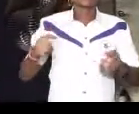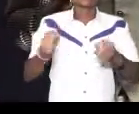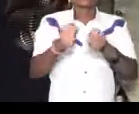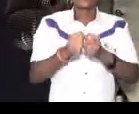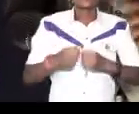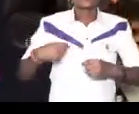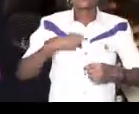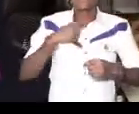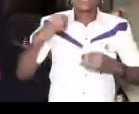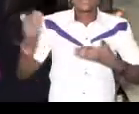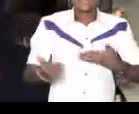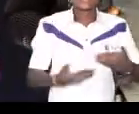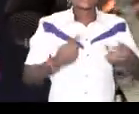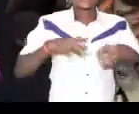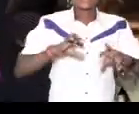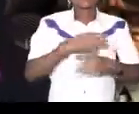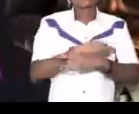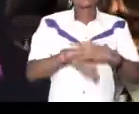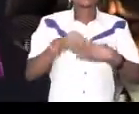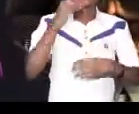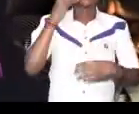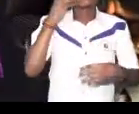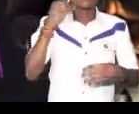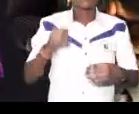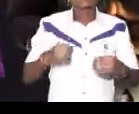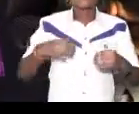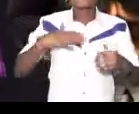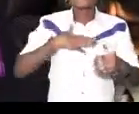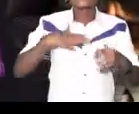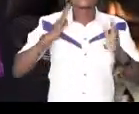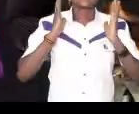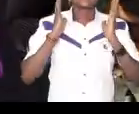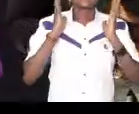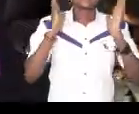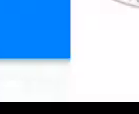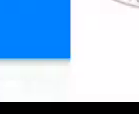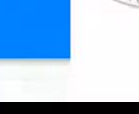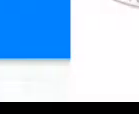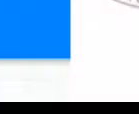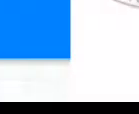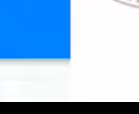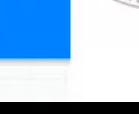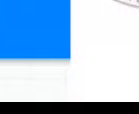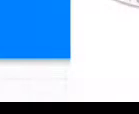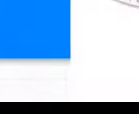are bringing the classroom into your home. Please stay tuned.